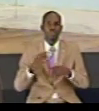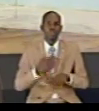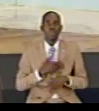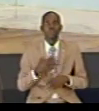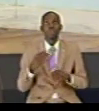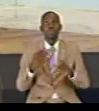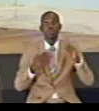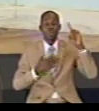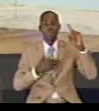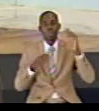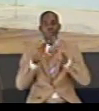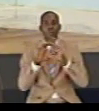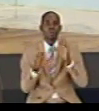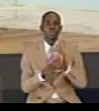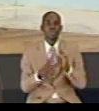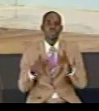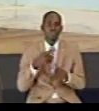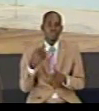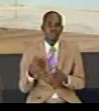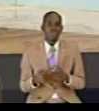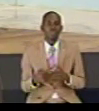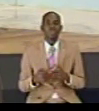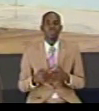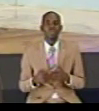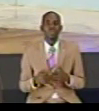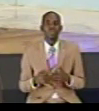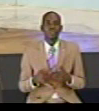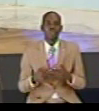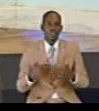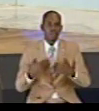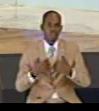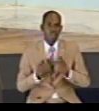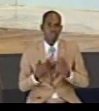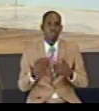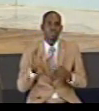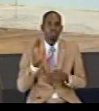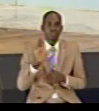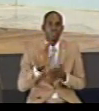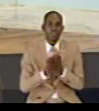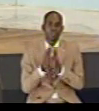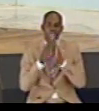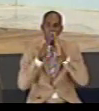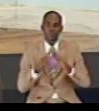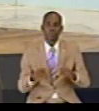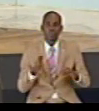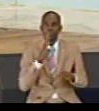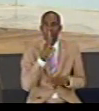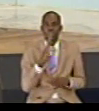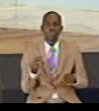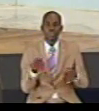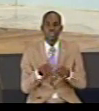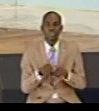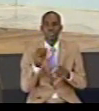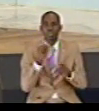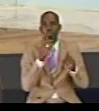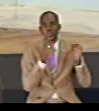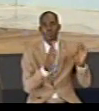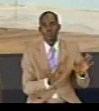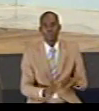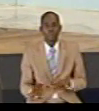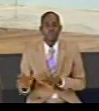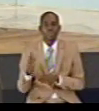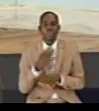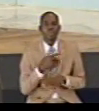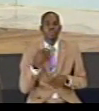commandments, then had thy peace been as a river, and thy